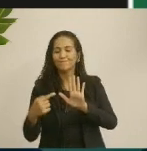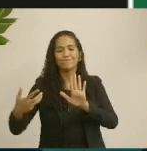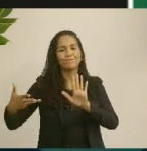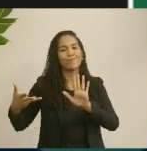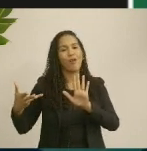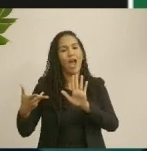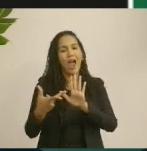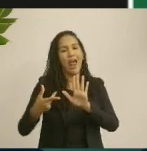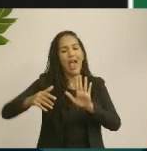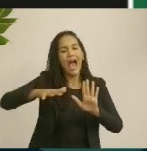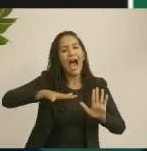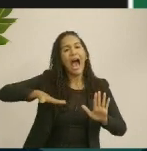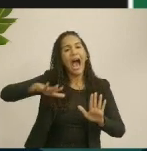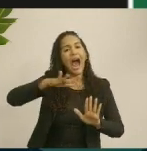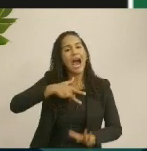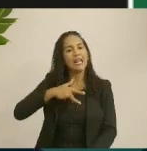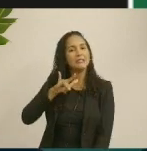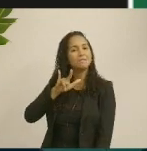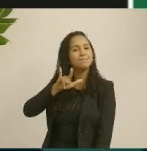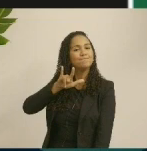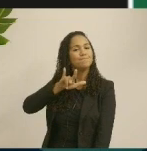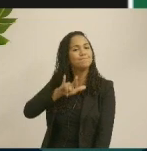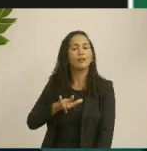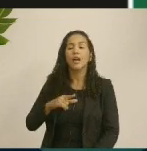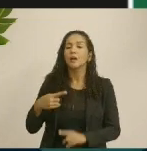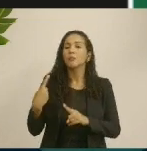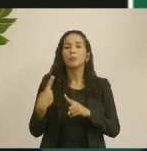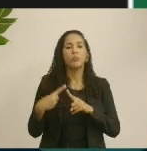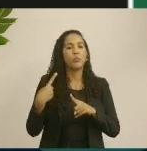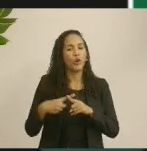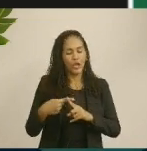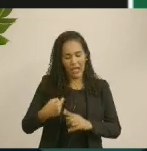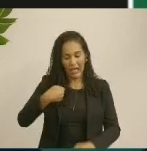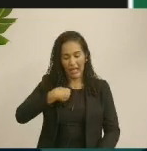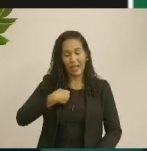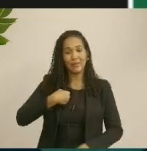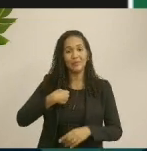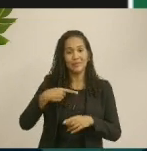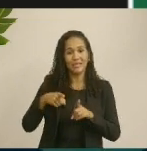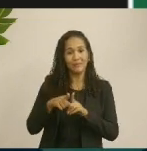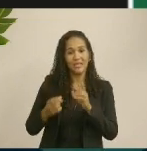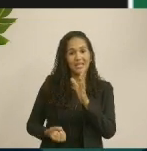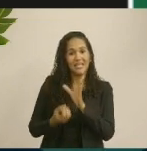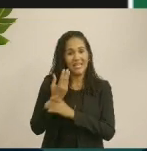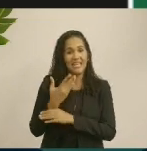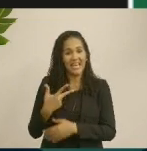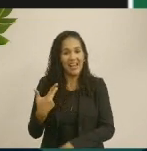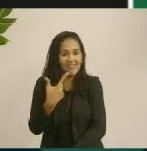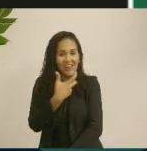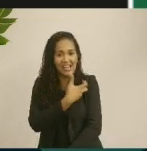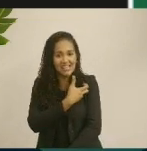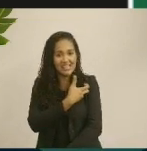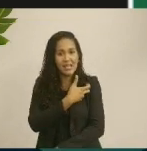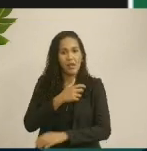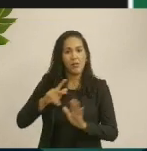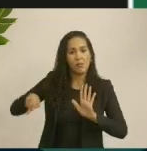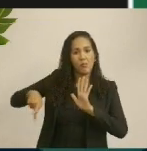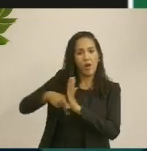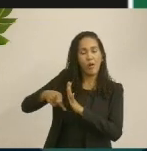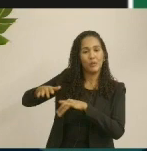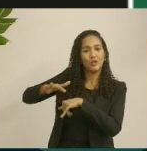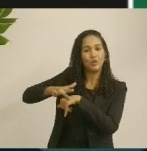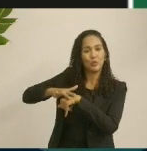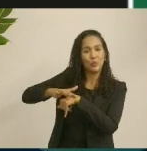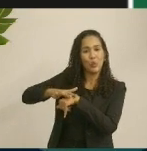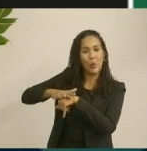being also a vaccine developer for neglected tropical diseases. So I wanna commend the SDGs Foundation